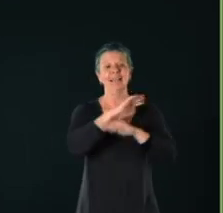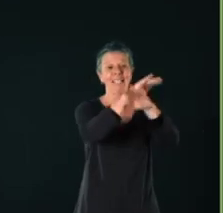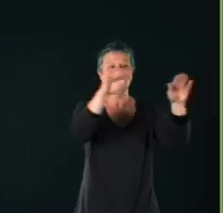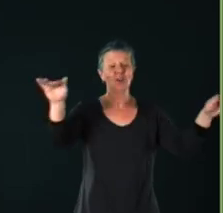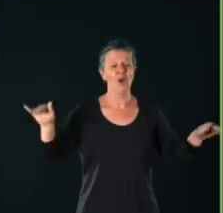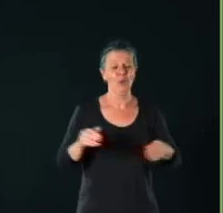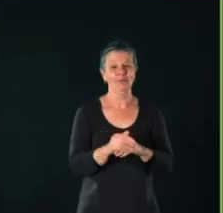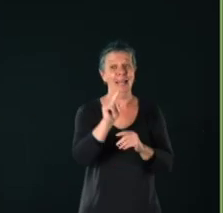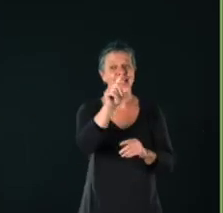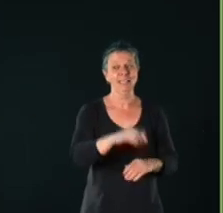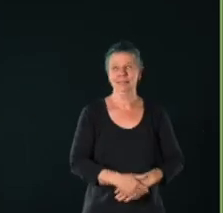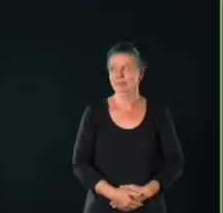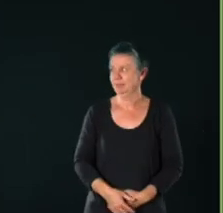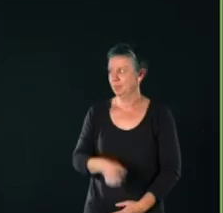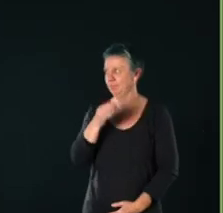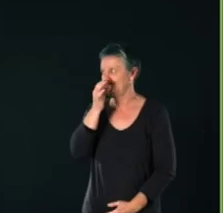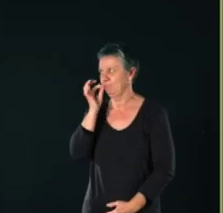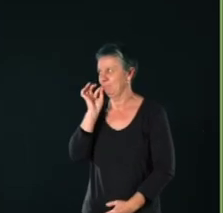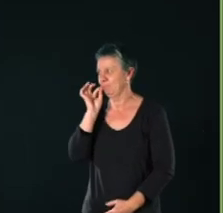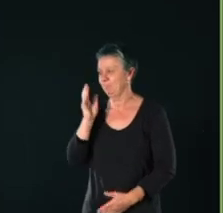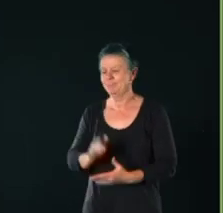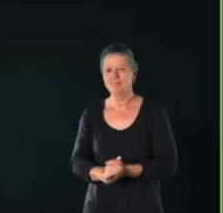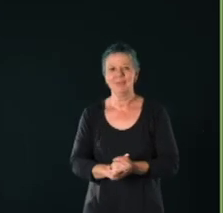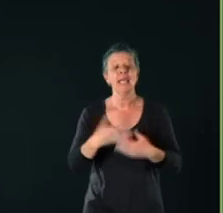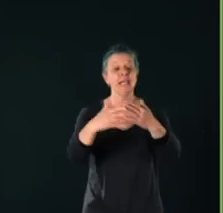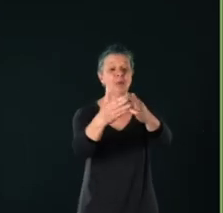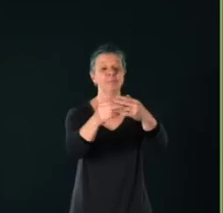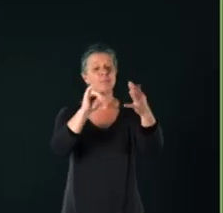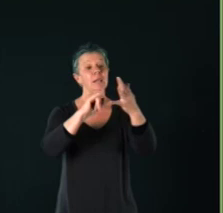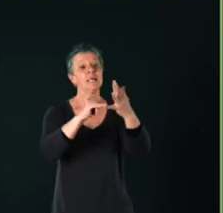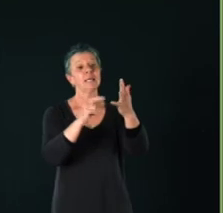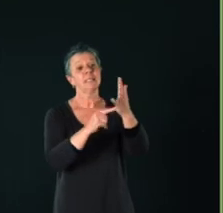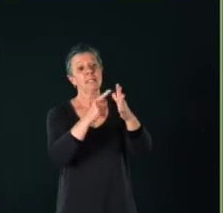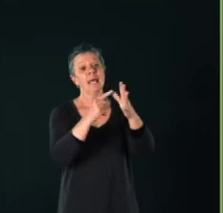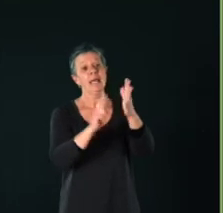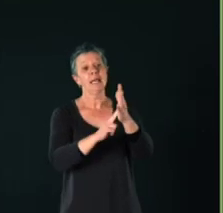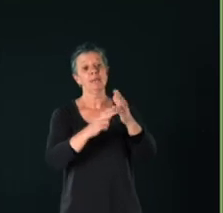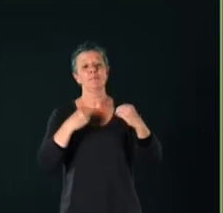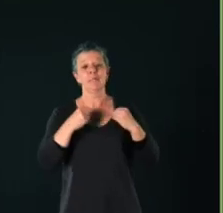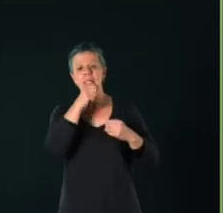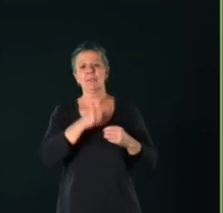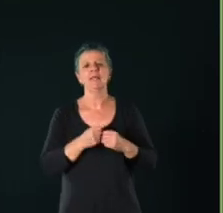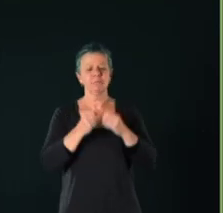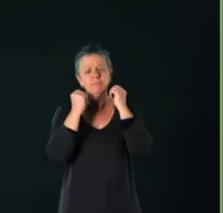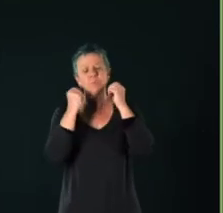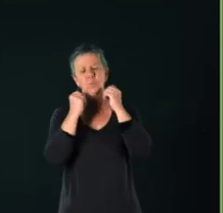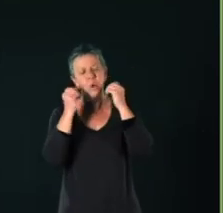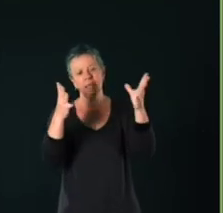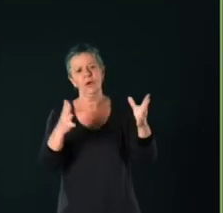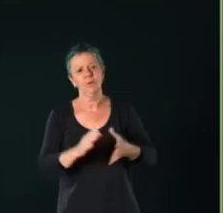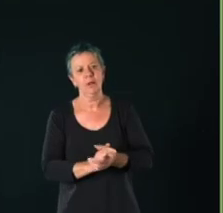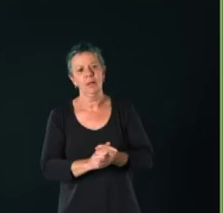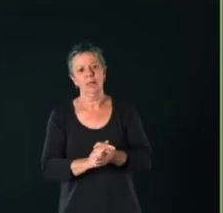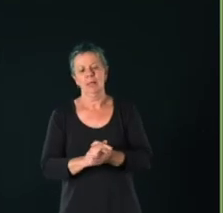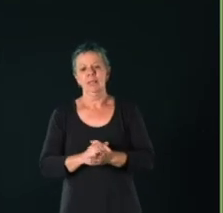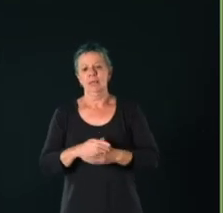understatement to say that Stan is a well-known local businessman, and as former mayor of Whangarei, he claims responsibility